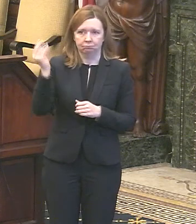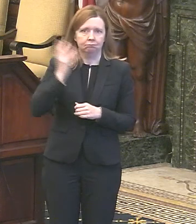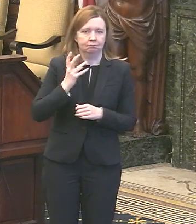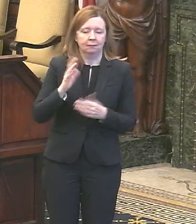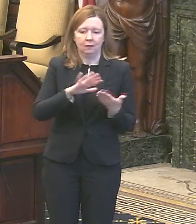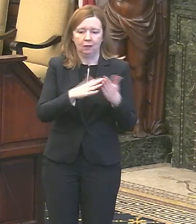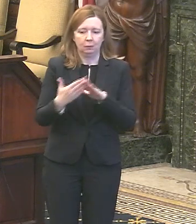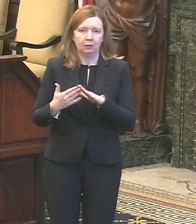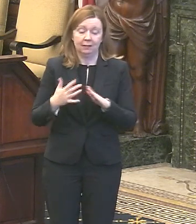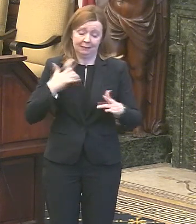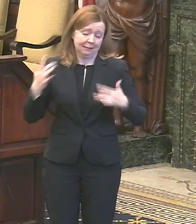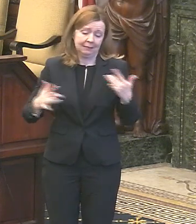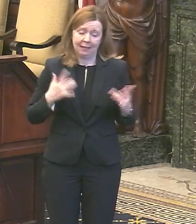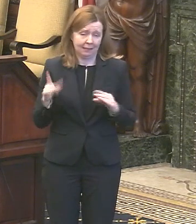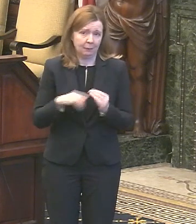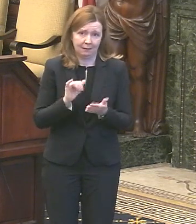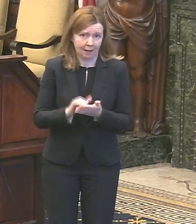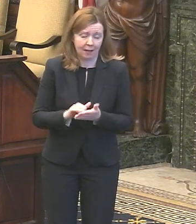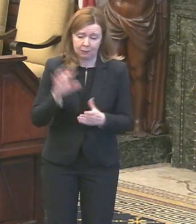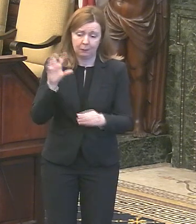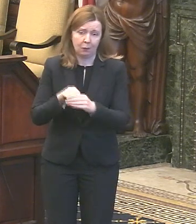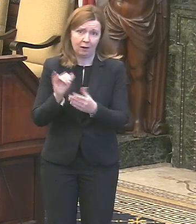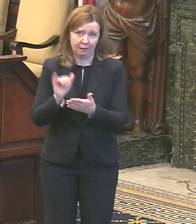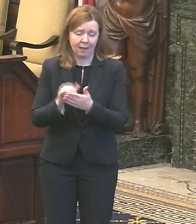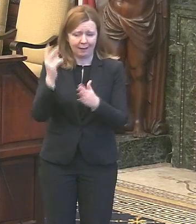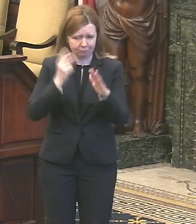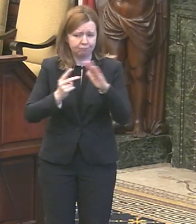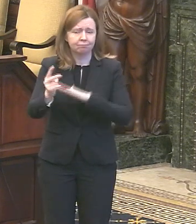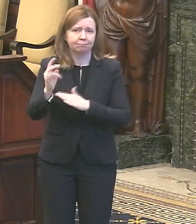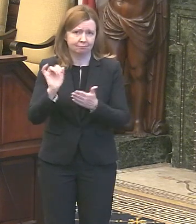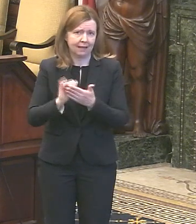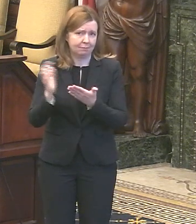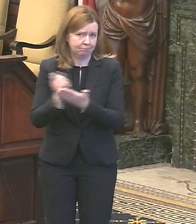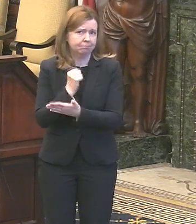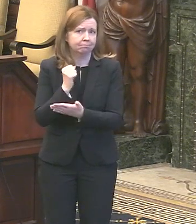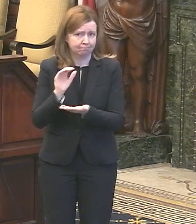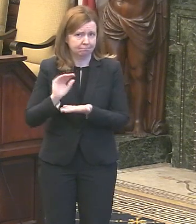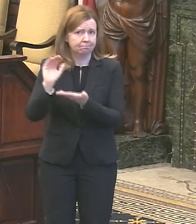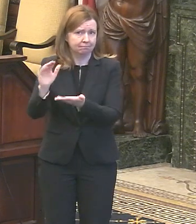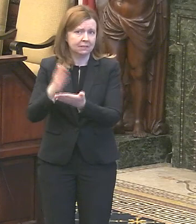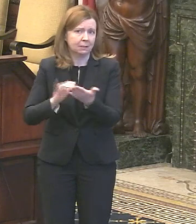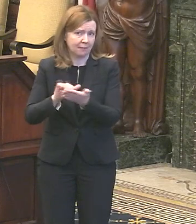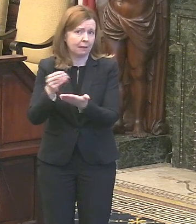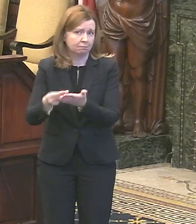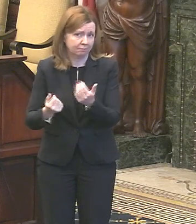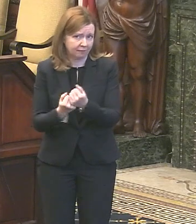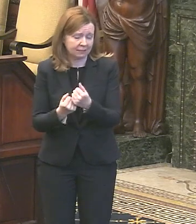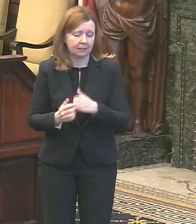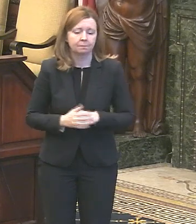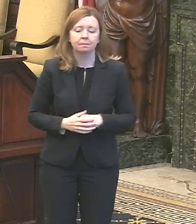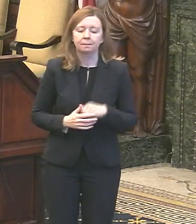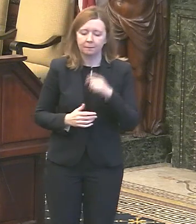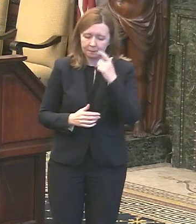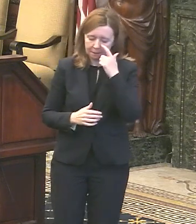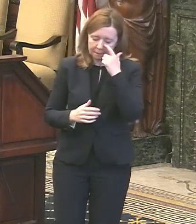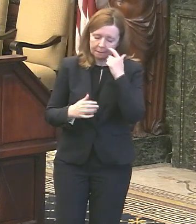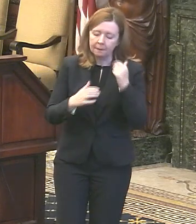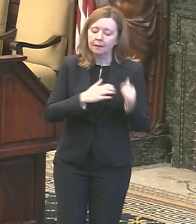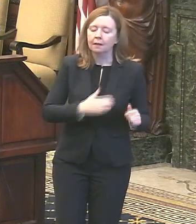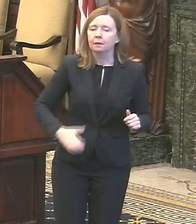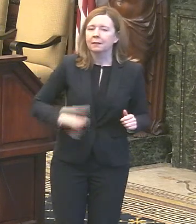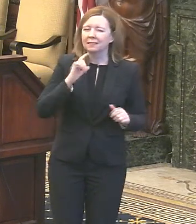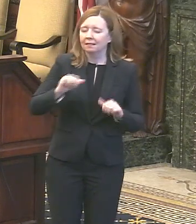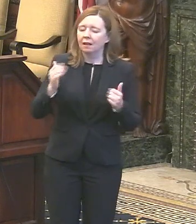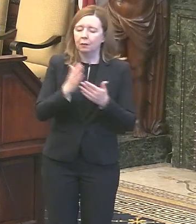the community is excited to be a part of that and look forward to receiving some of that funding. The other aspect of that program